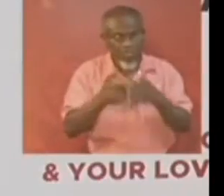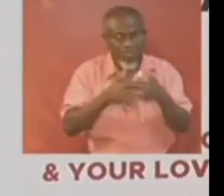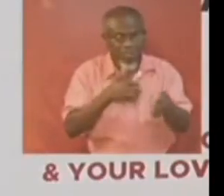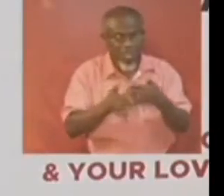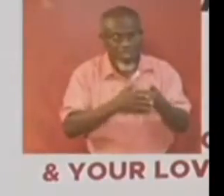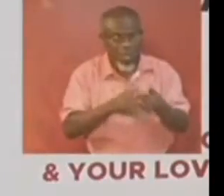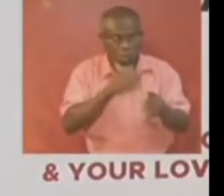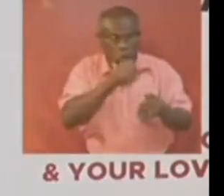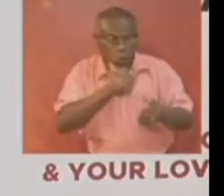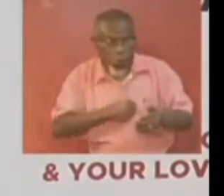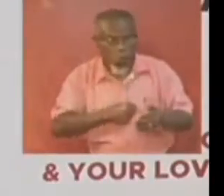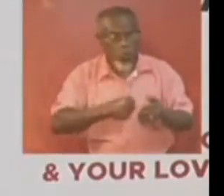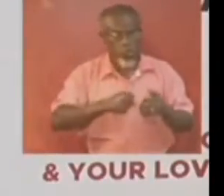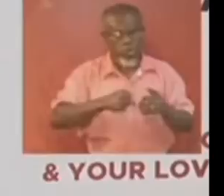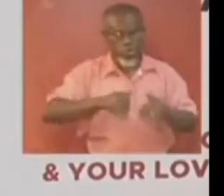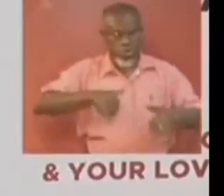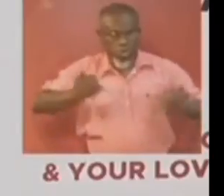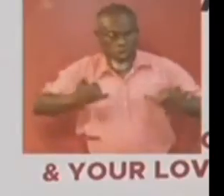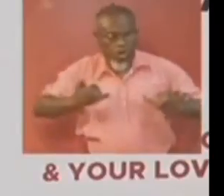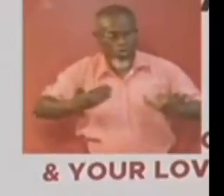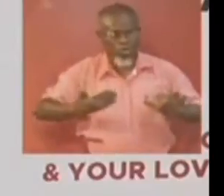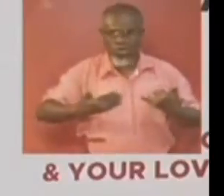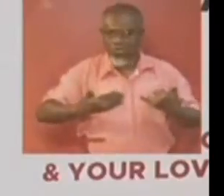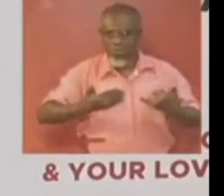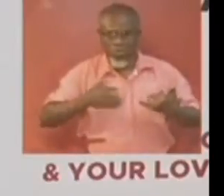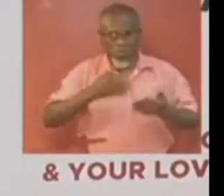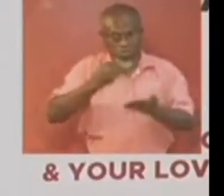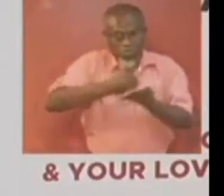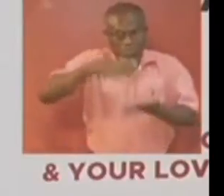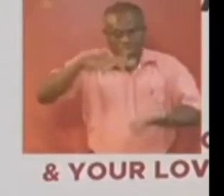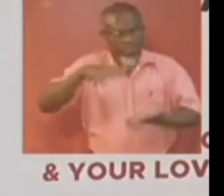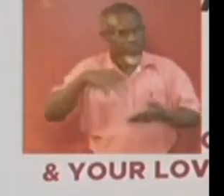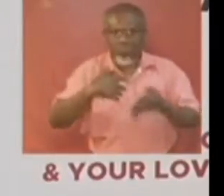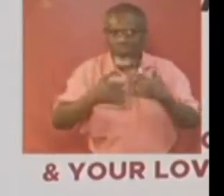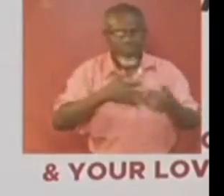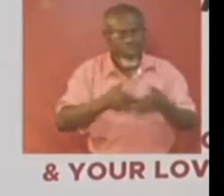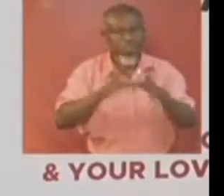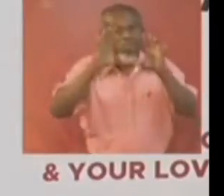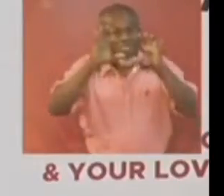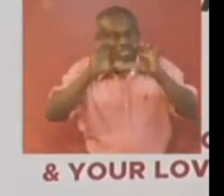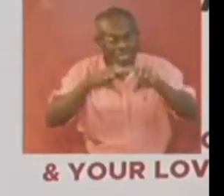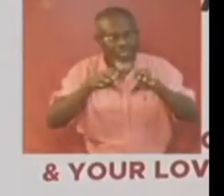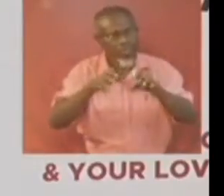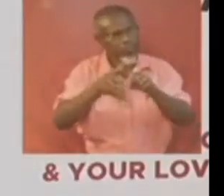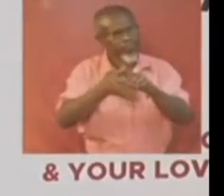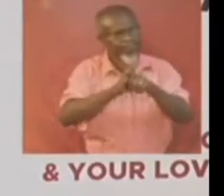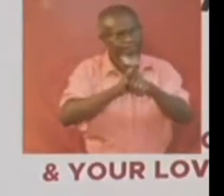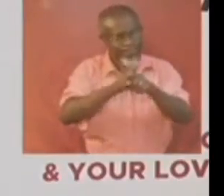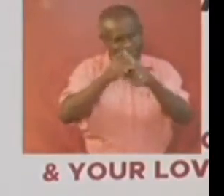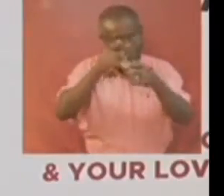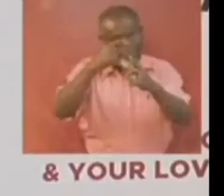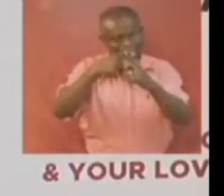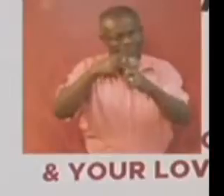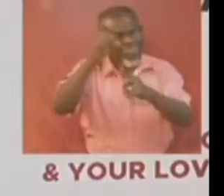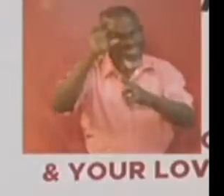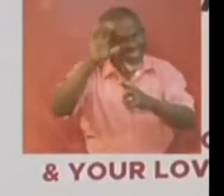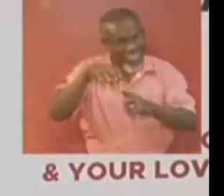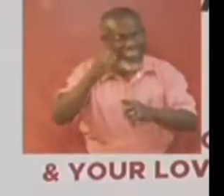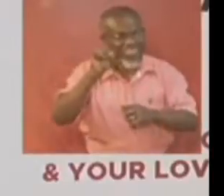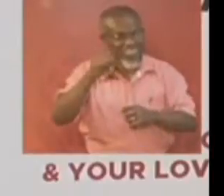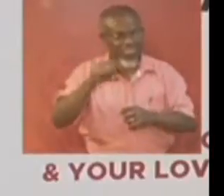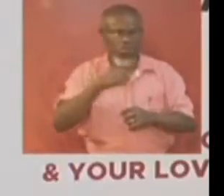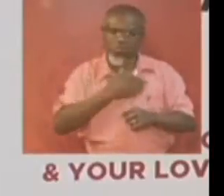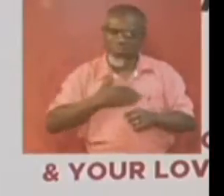classes. With this in mind, the Ministry of Health urges members of the population to